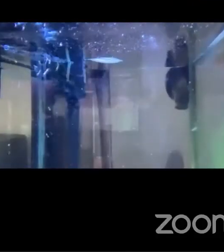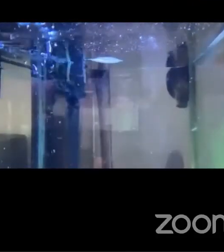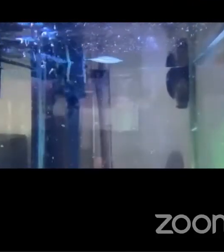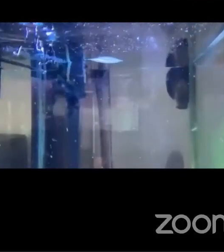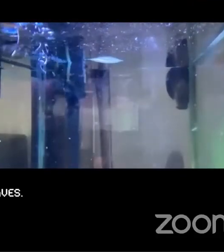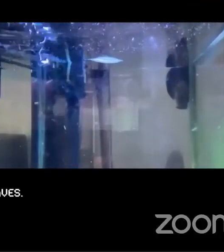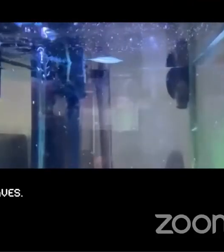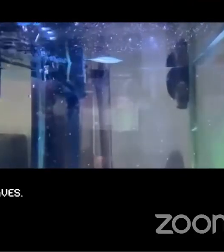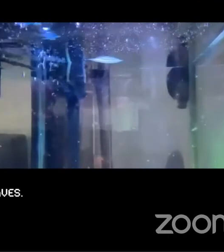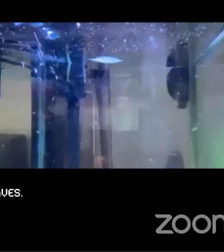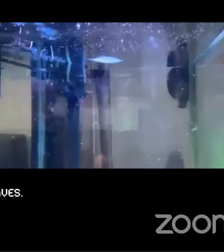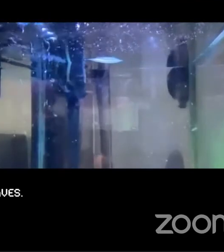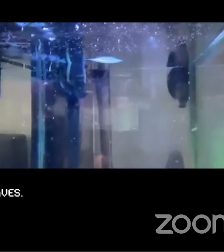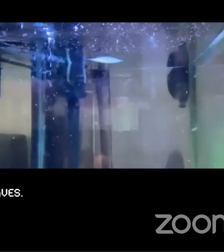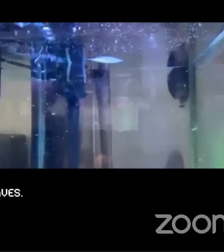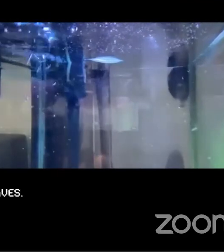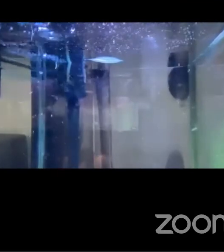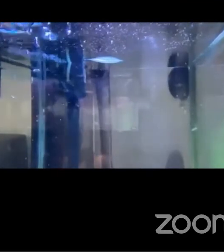Behind the parking